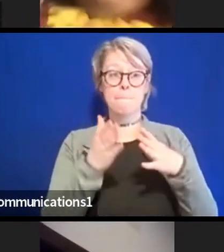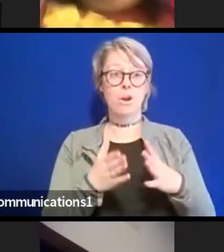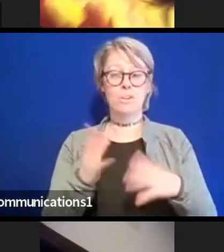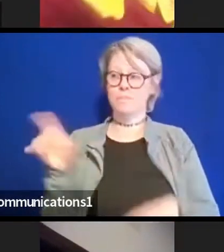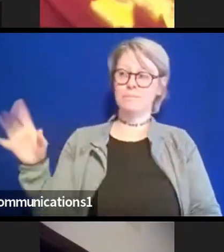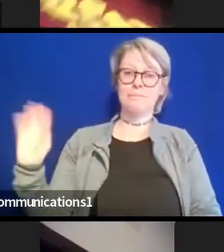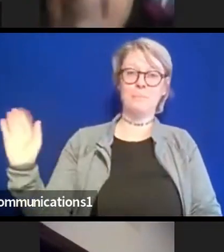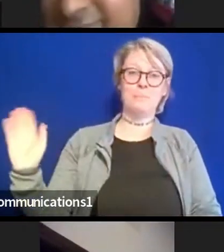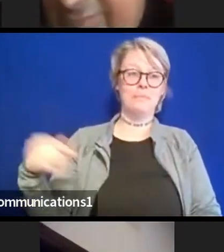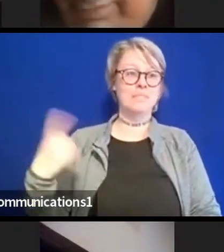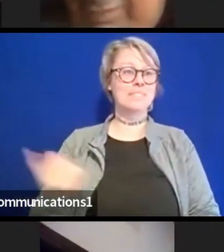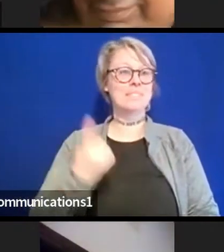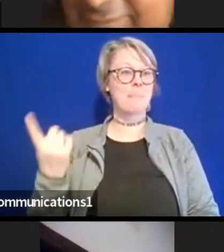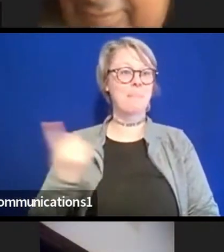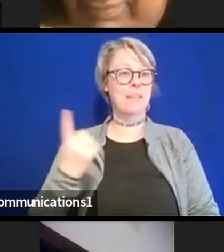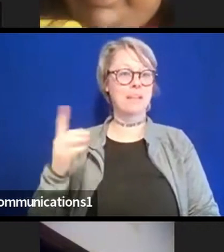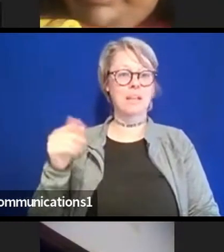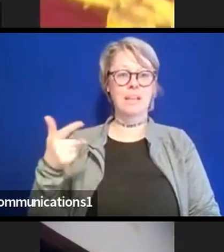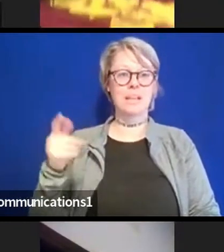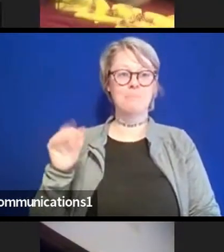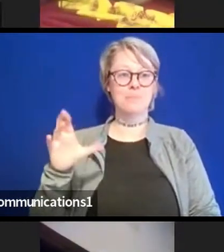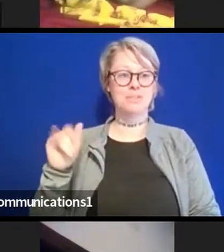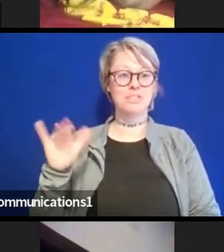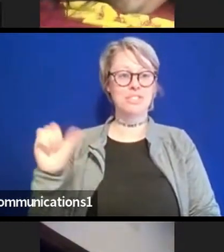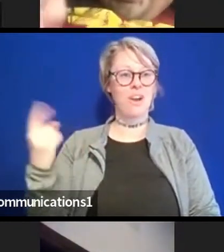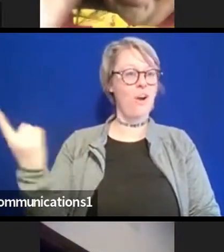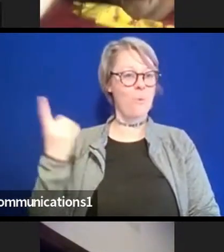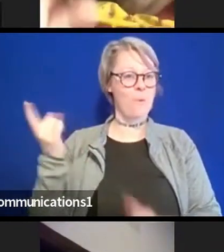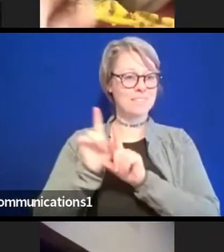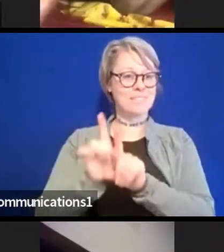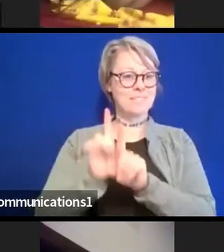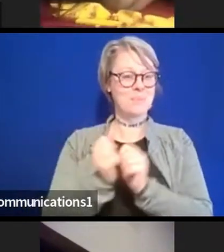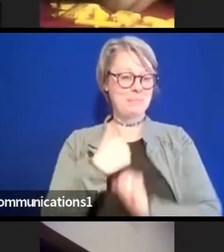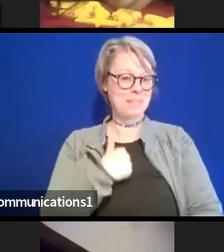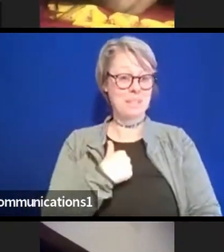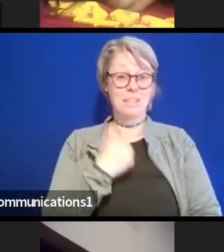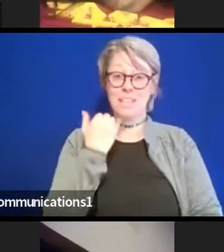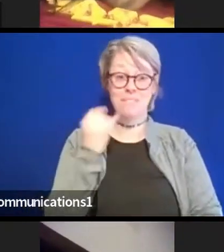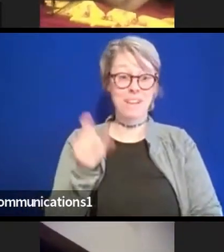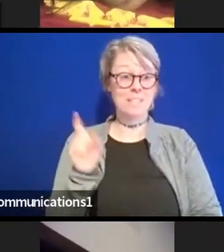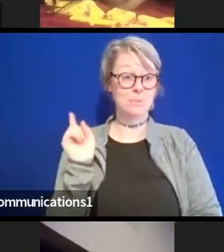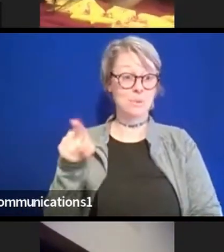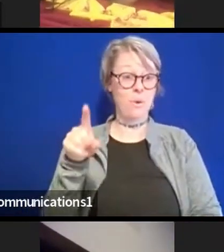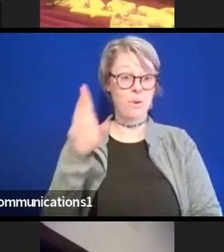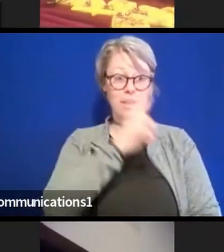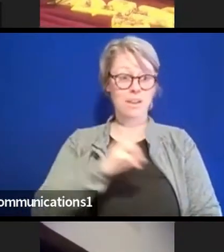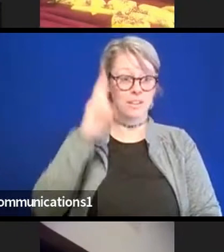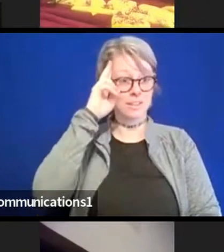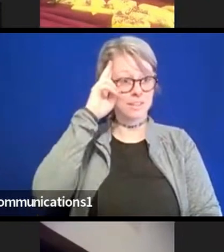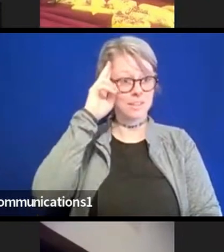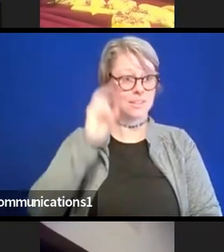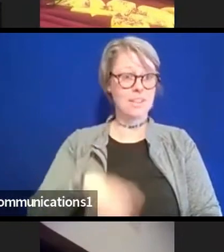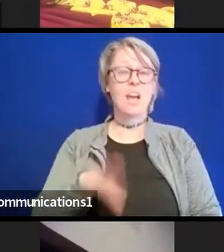to people. Patricia's always with me when I have to go to the hospital. And I'm going to give each of you a